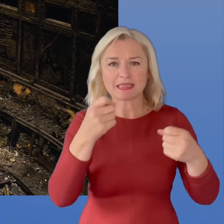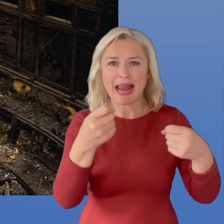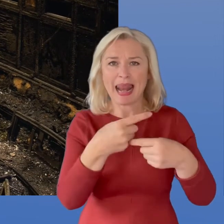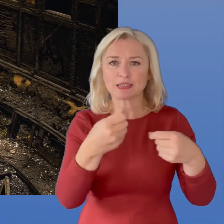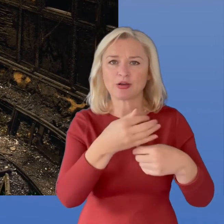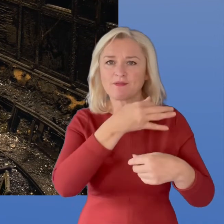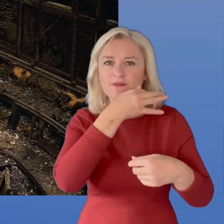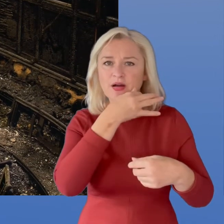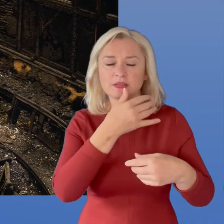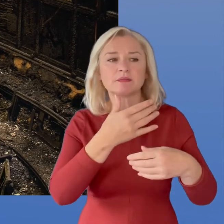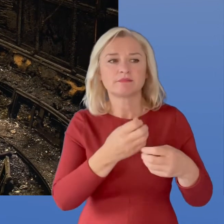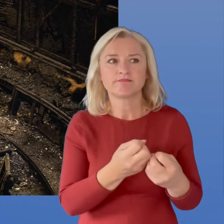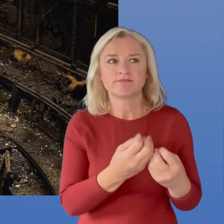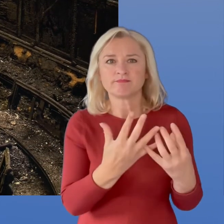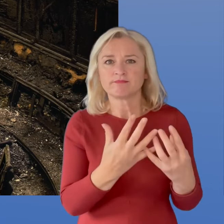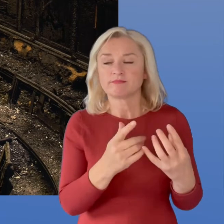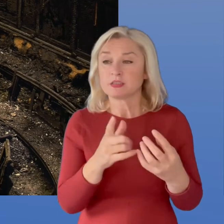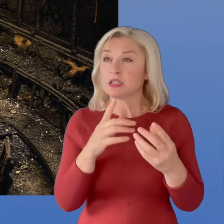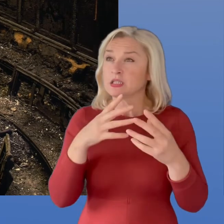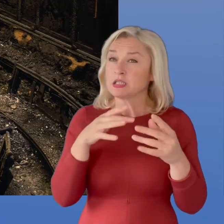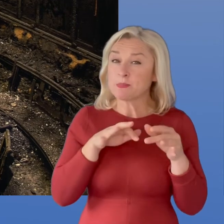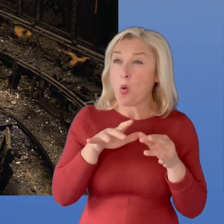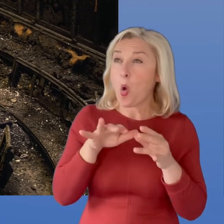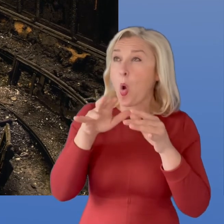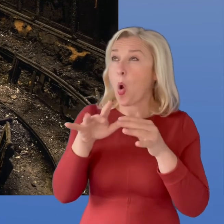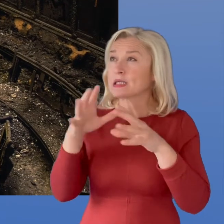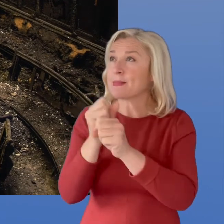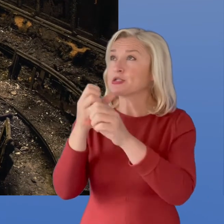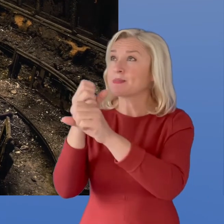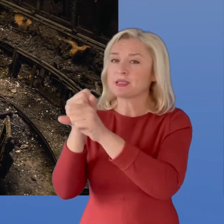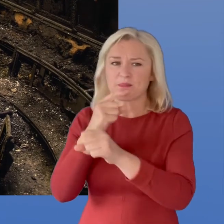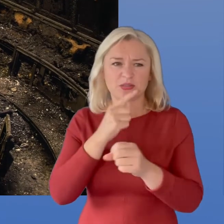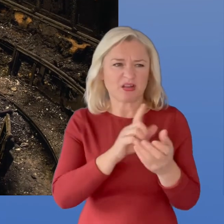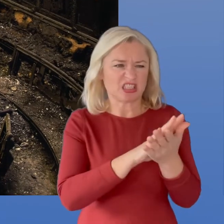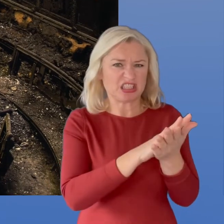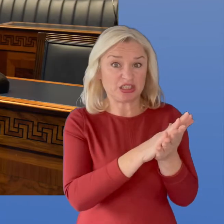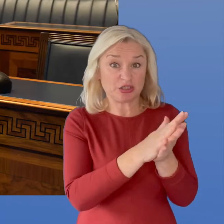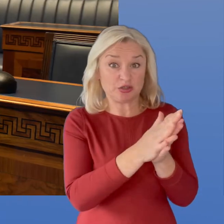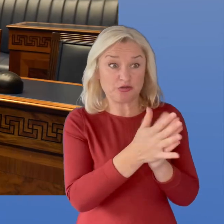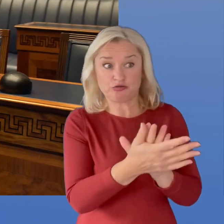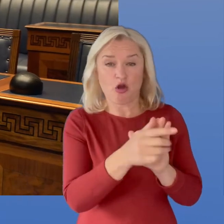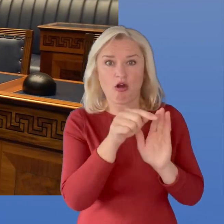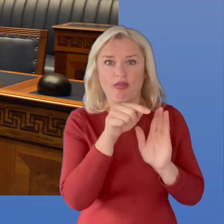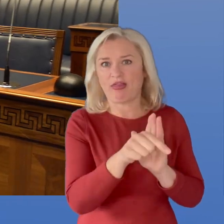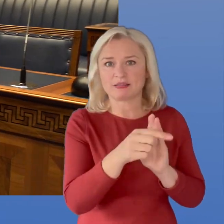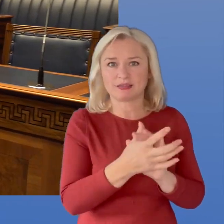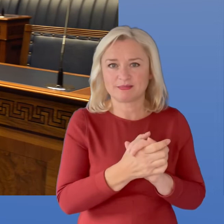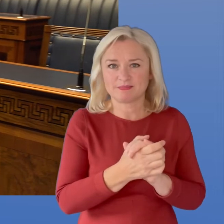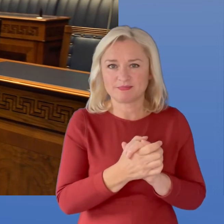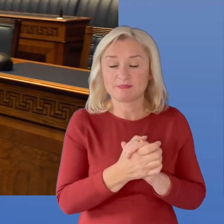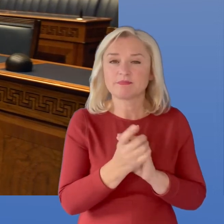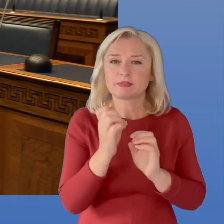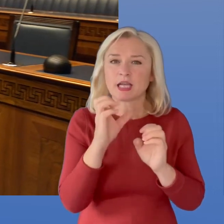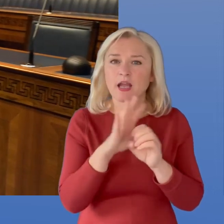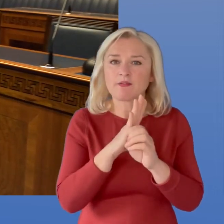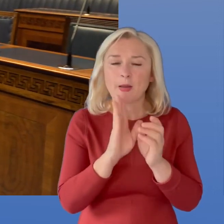rest of the building suffered extensive smoke damage, the Assembly chamber bore the brunt and was severely damaged. However, it was carefully restored